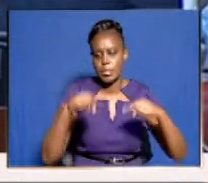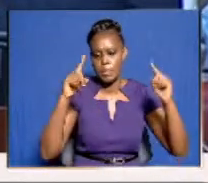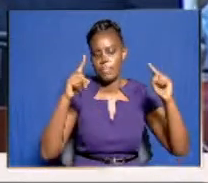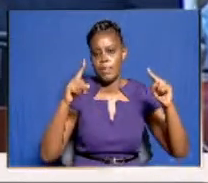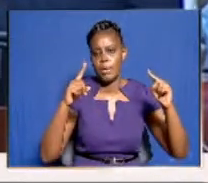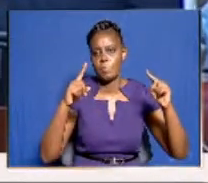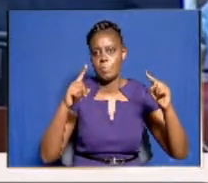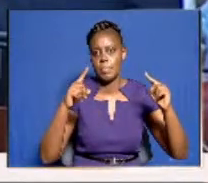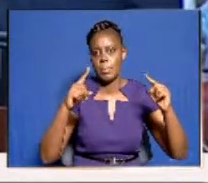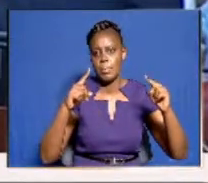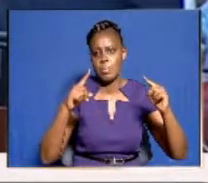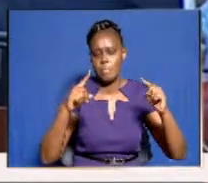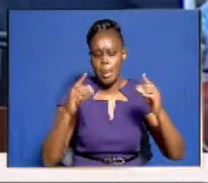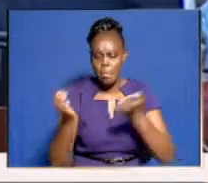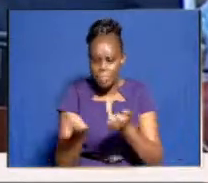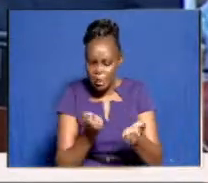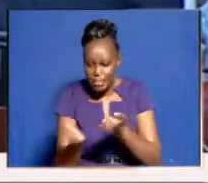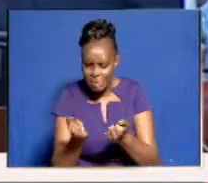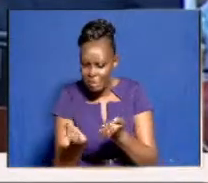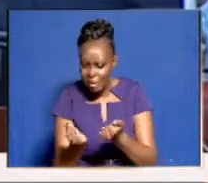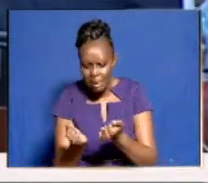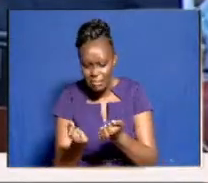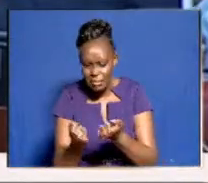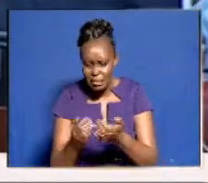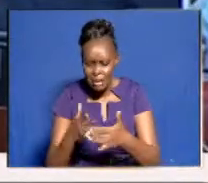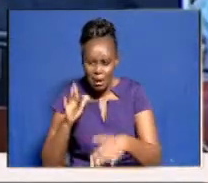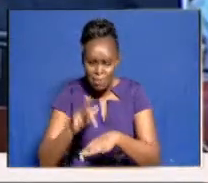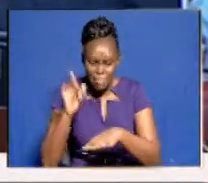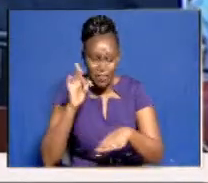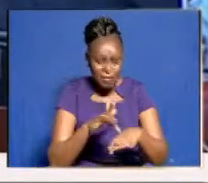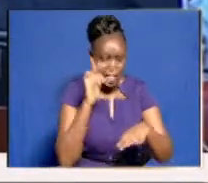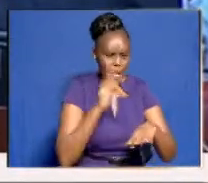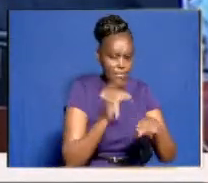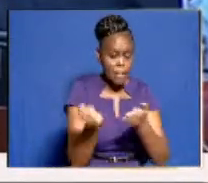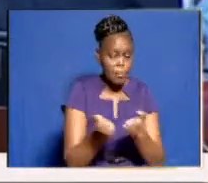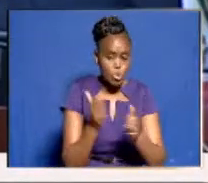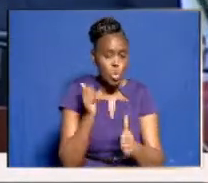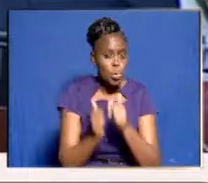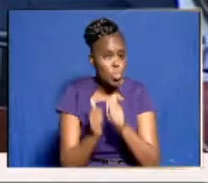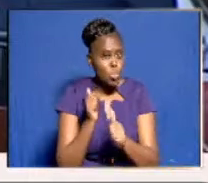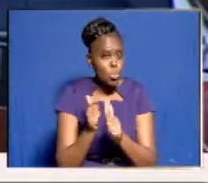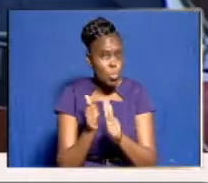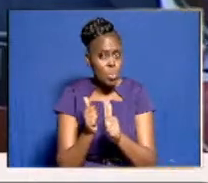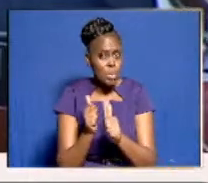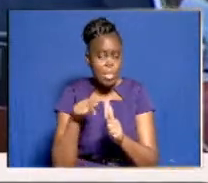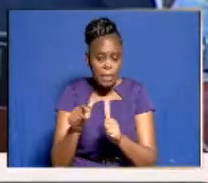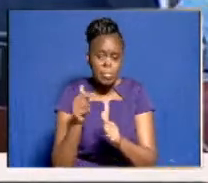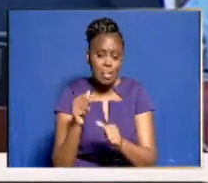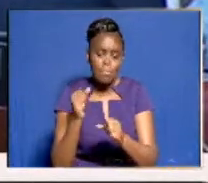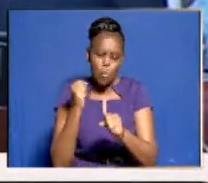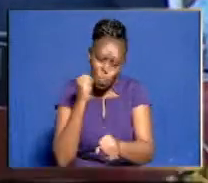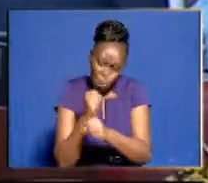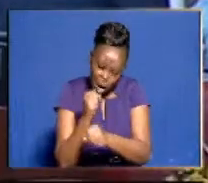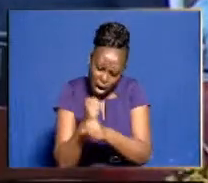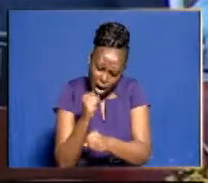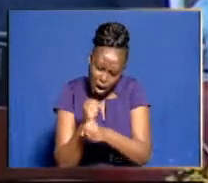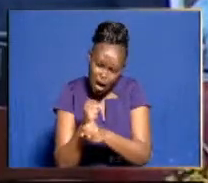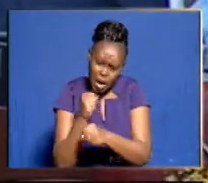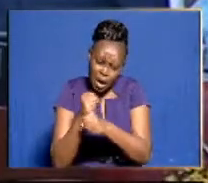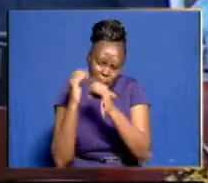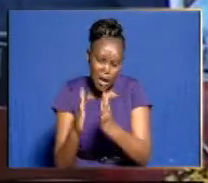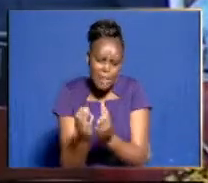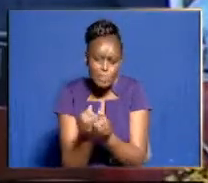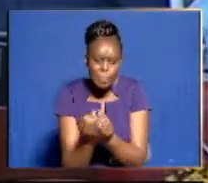by killing entrepreneurship, by killing businesses which are employing hundreds and thousands of